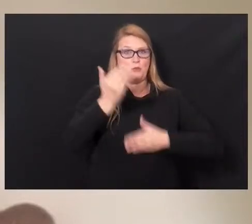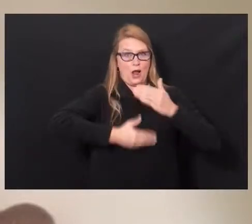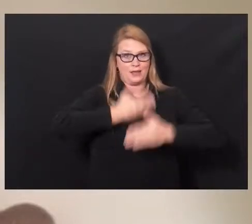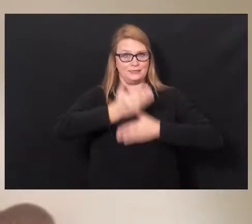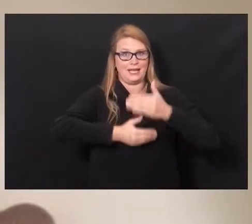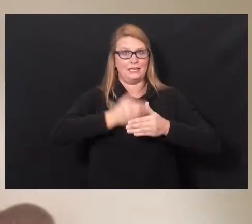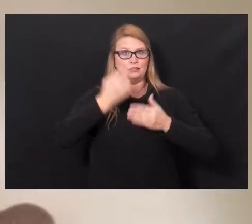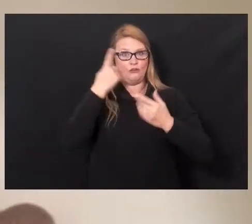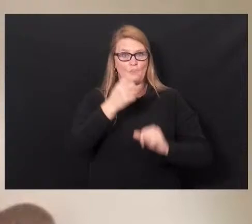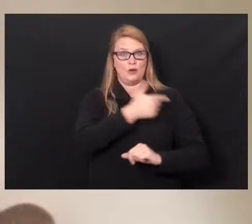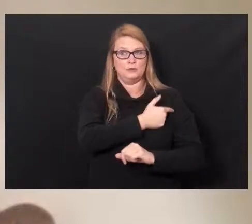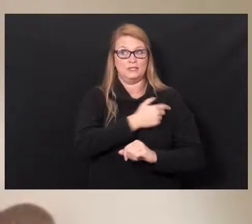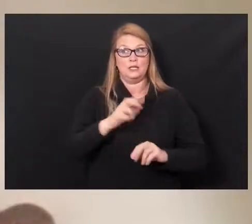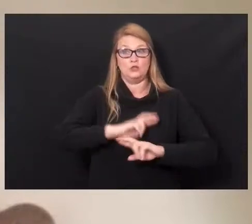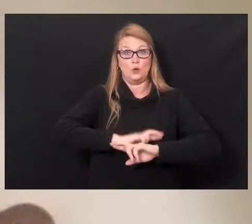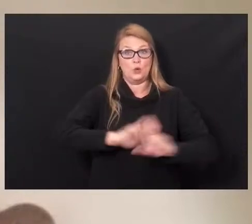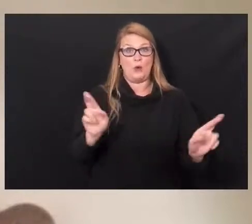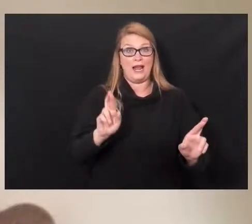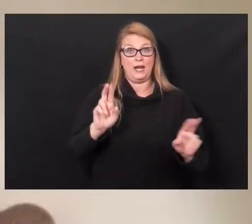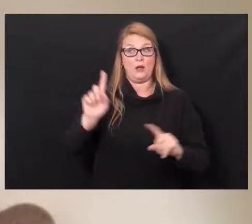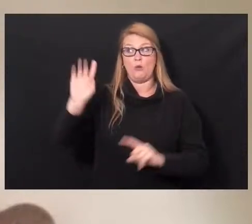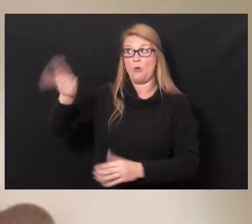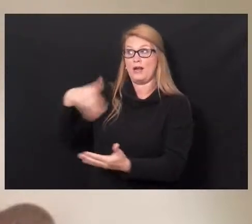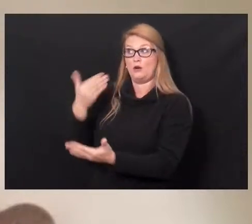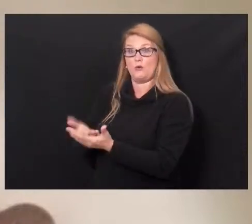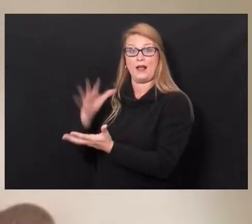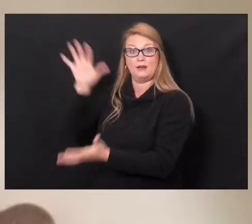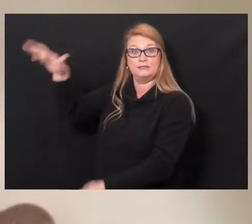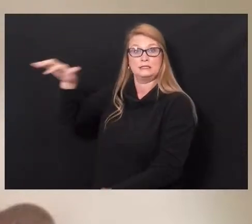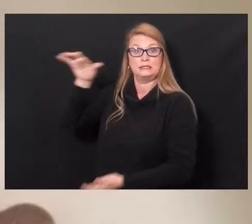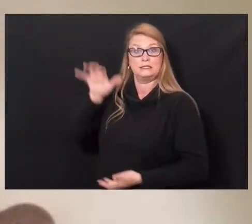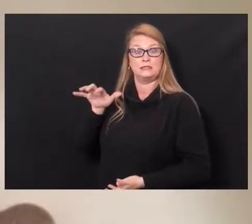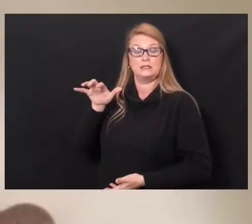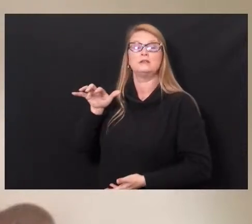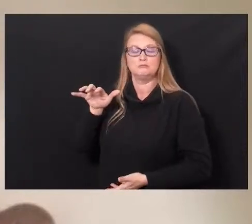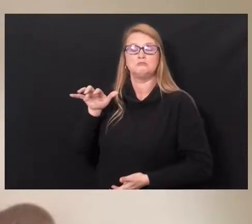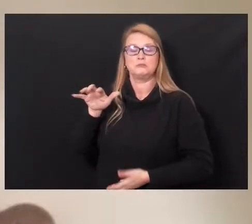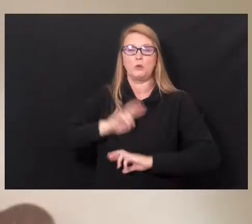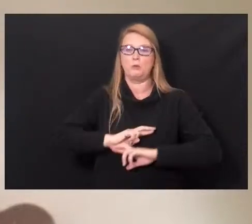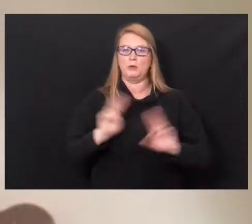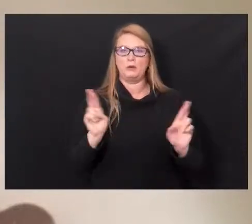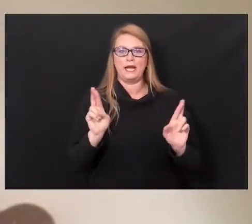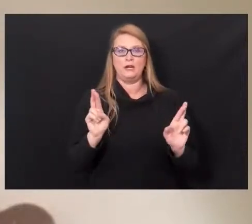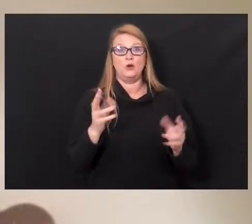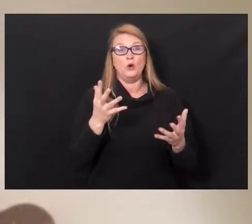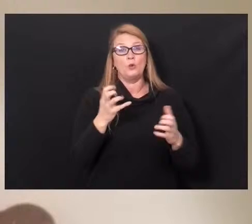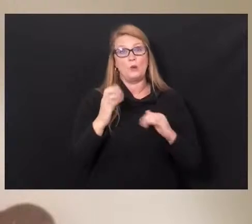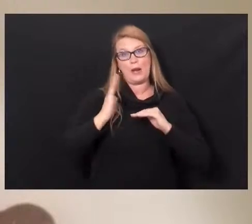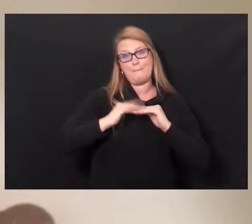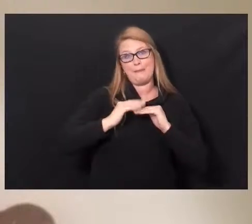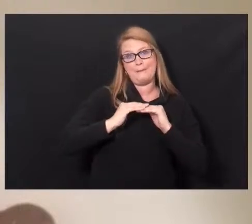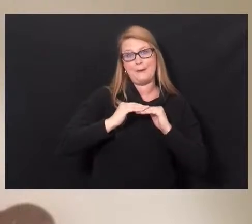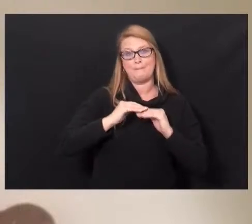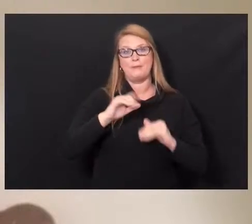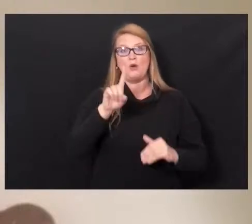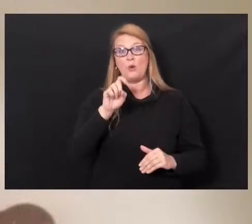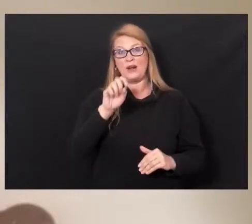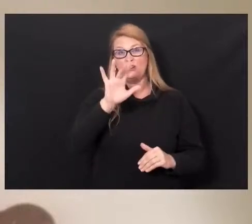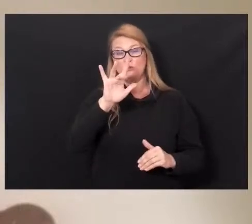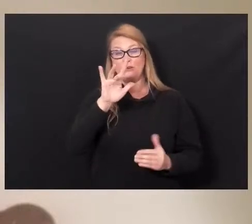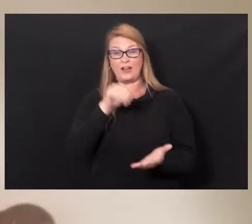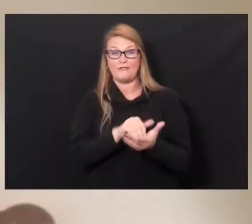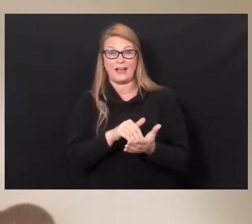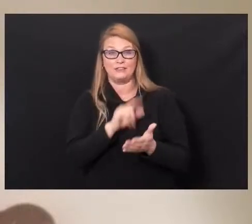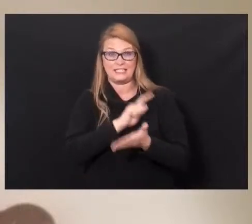to be prepared. And as we've talked about before, we would like right now a minimum of 125,000 a week